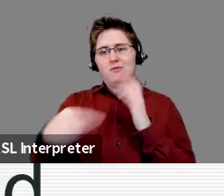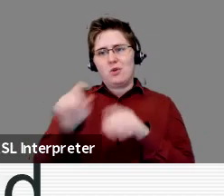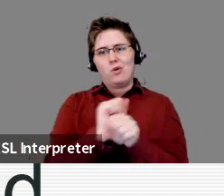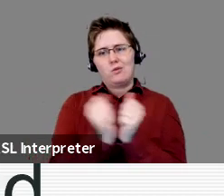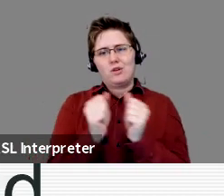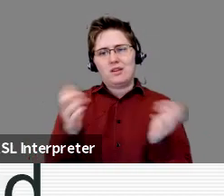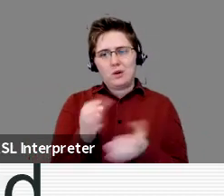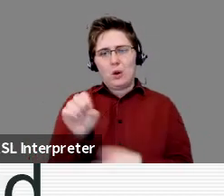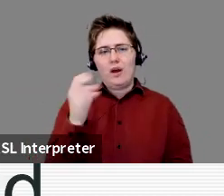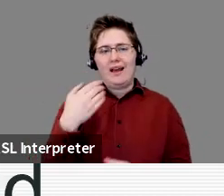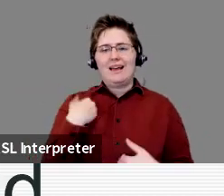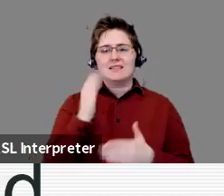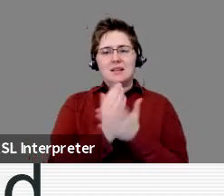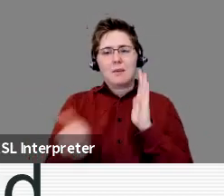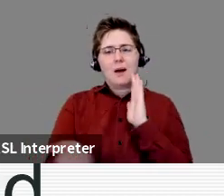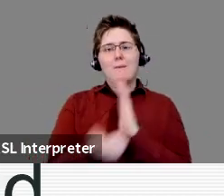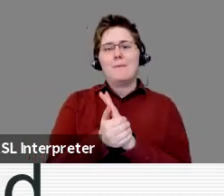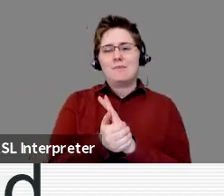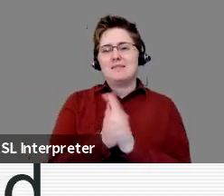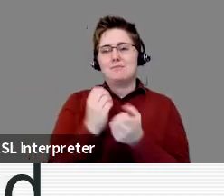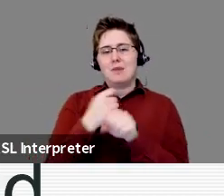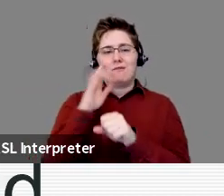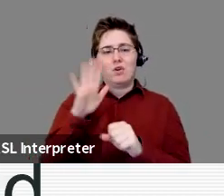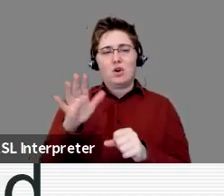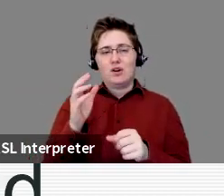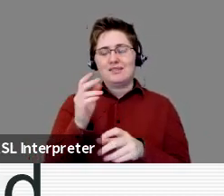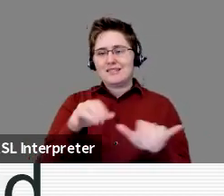some amendments made to your crisis standards of care. But I read